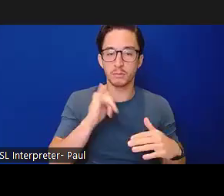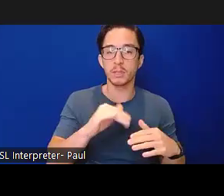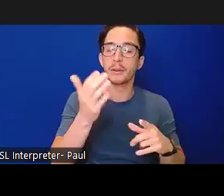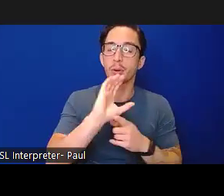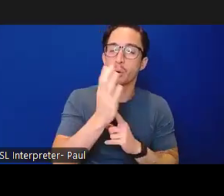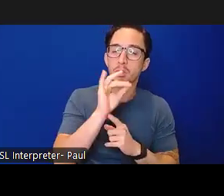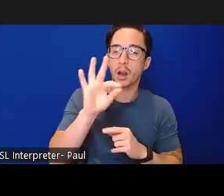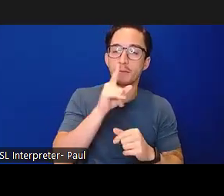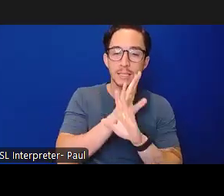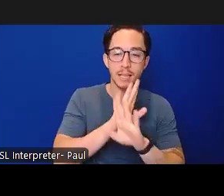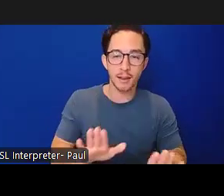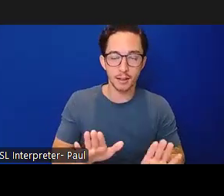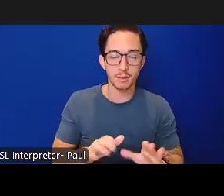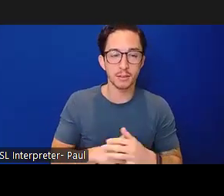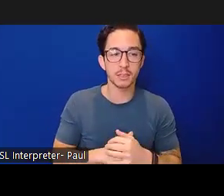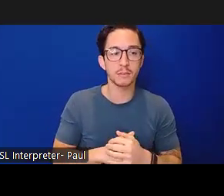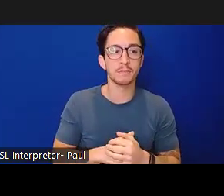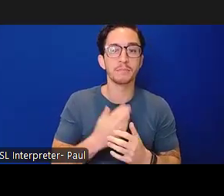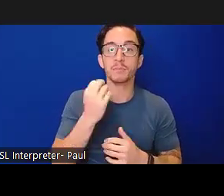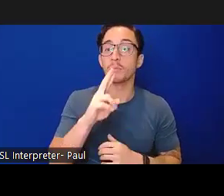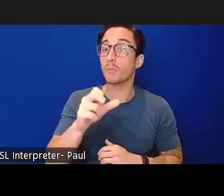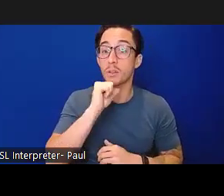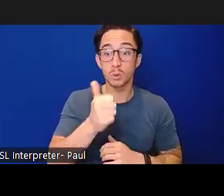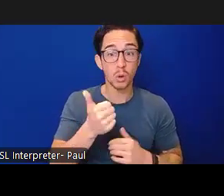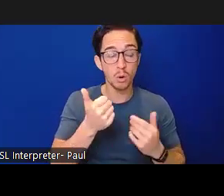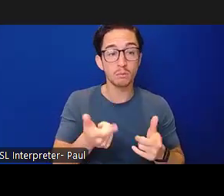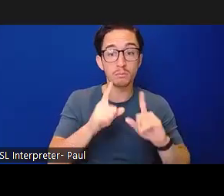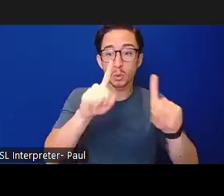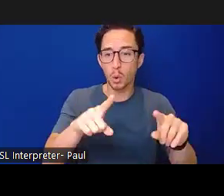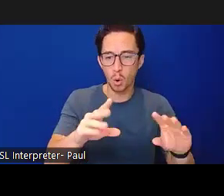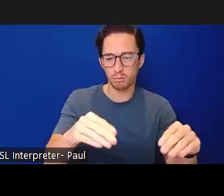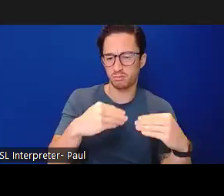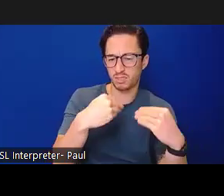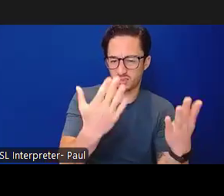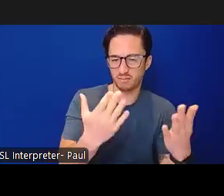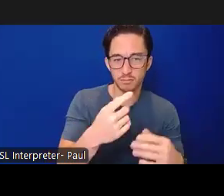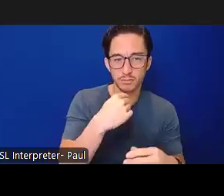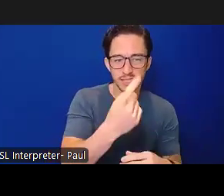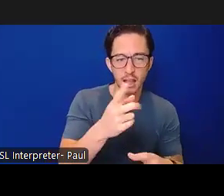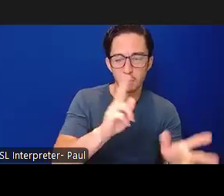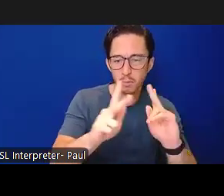silence. Or don't go down there and get them people in our business,